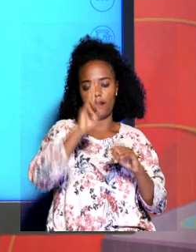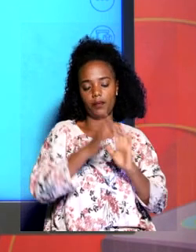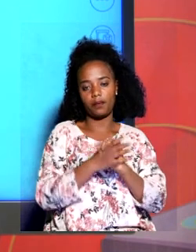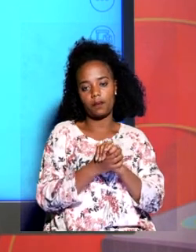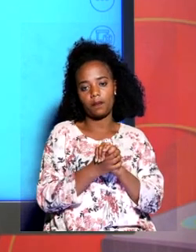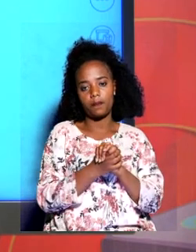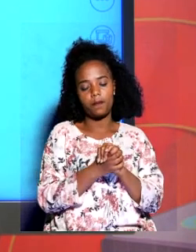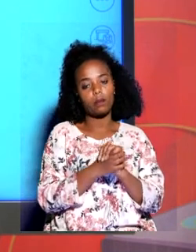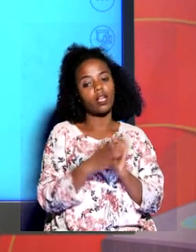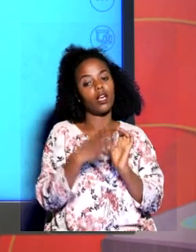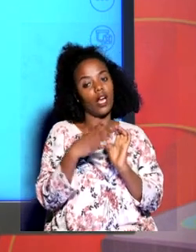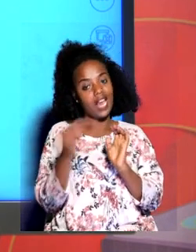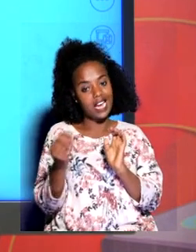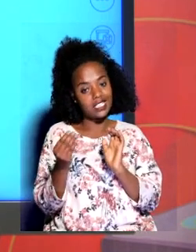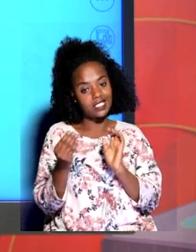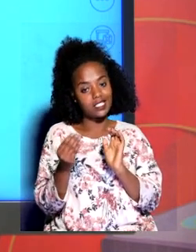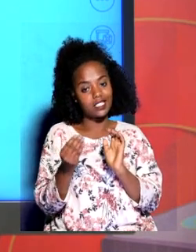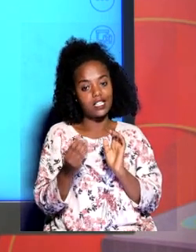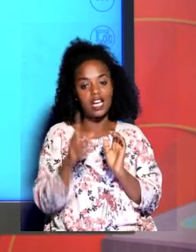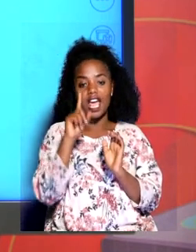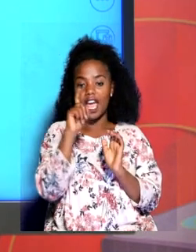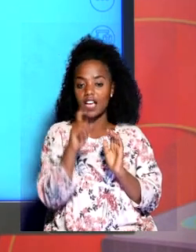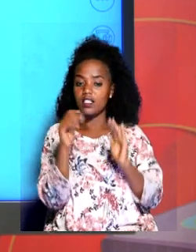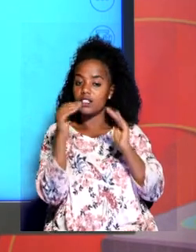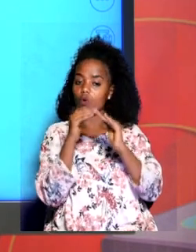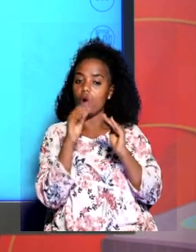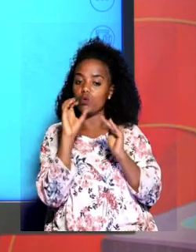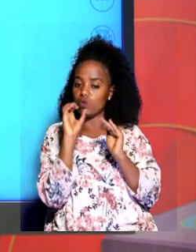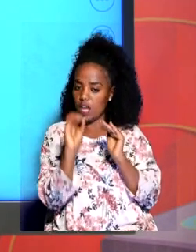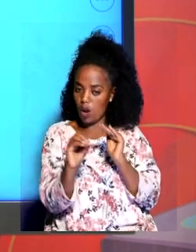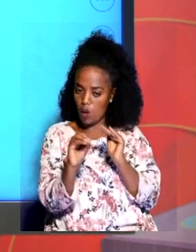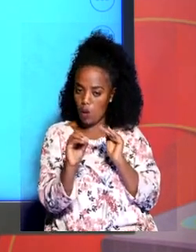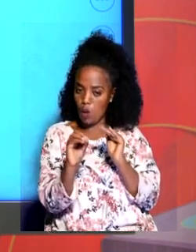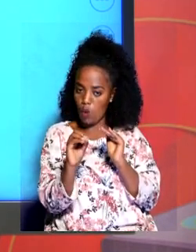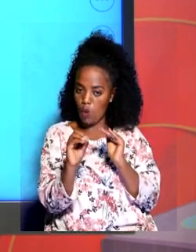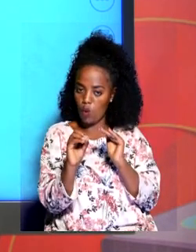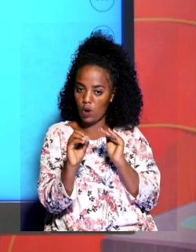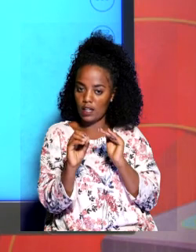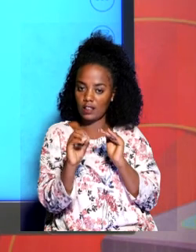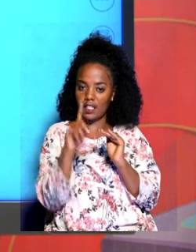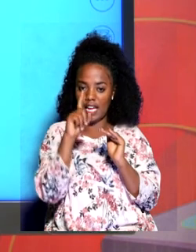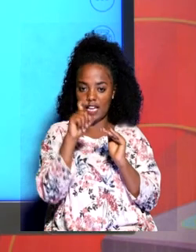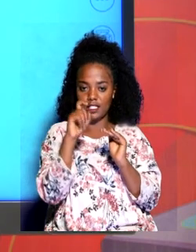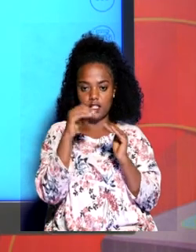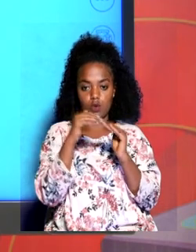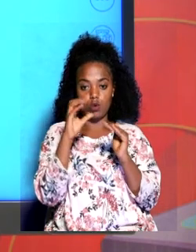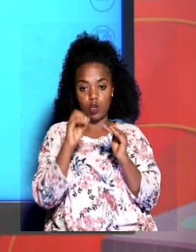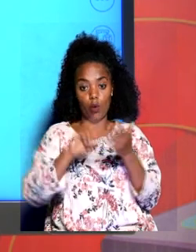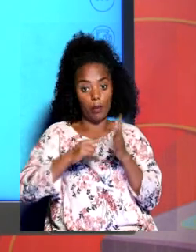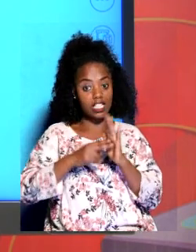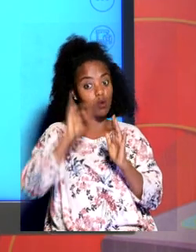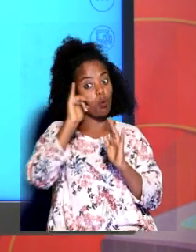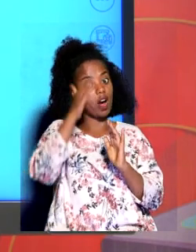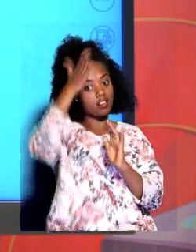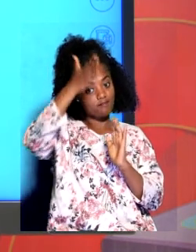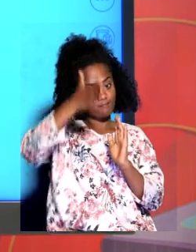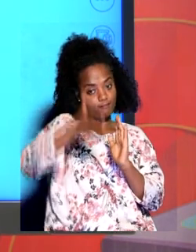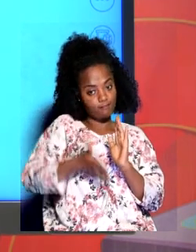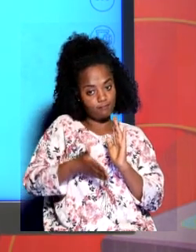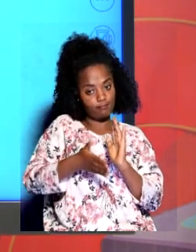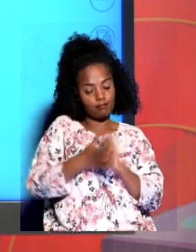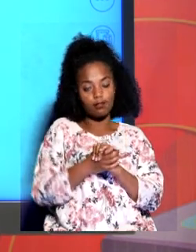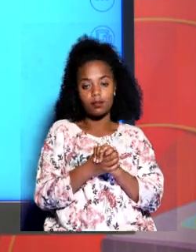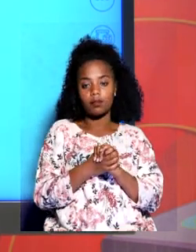And we have this, x is equal to 0. X is equal to 0 is the y-axis.